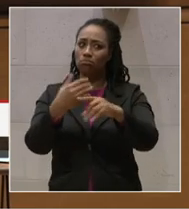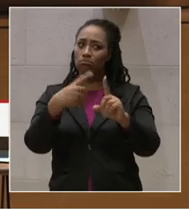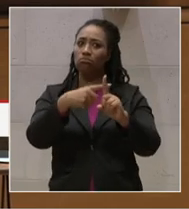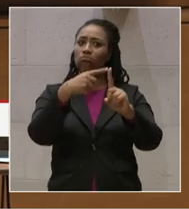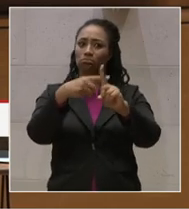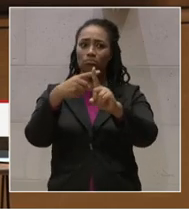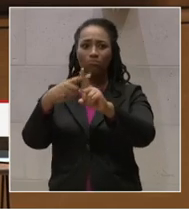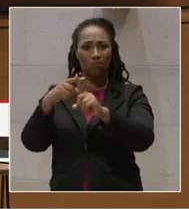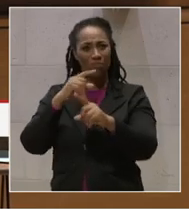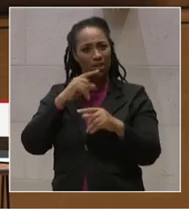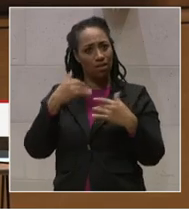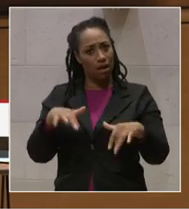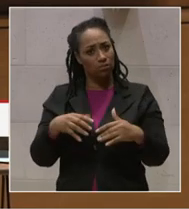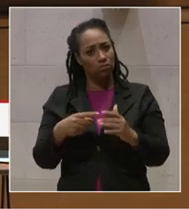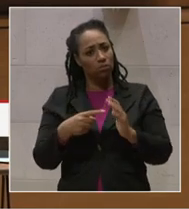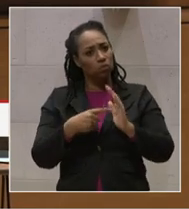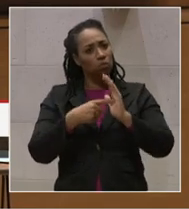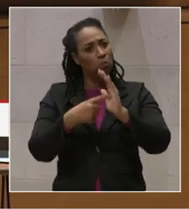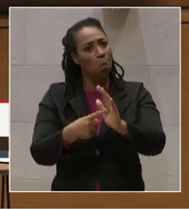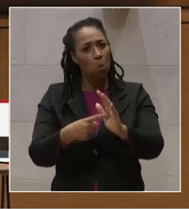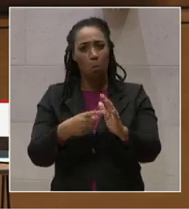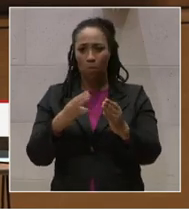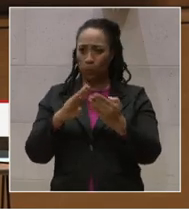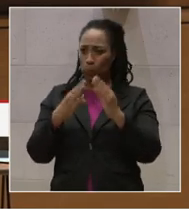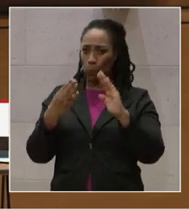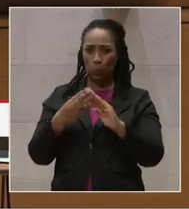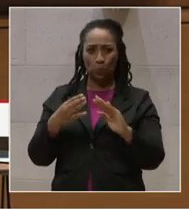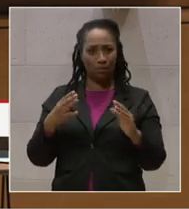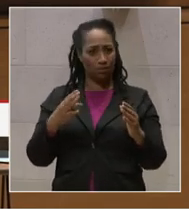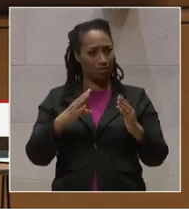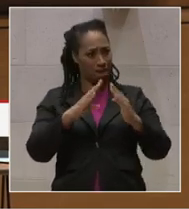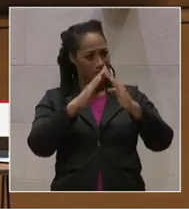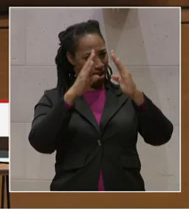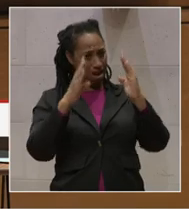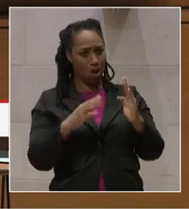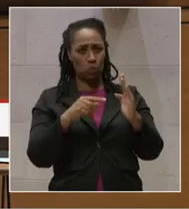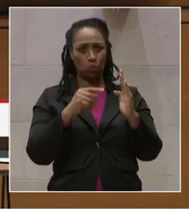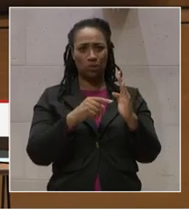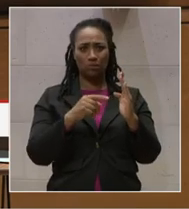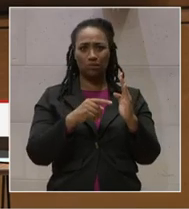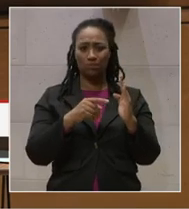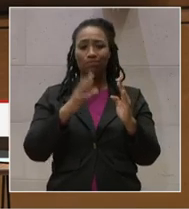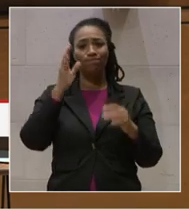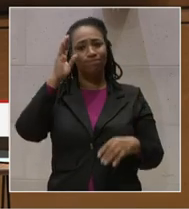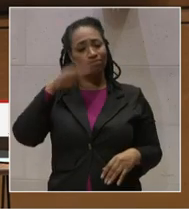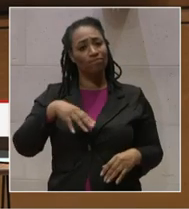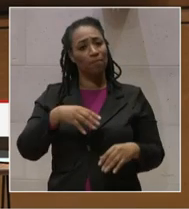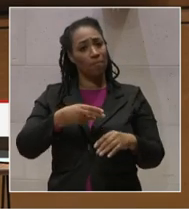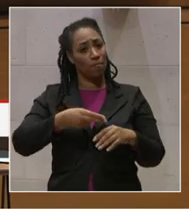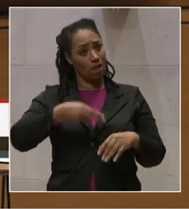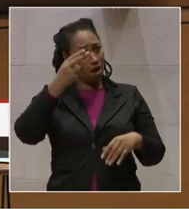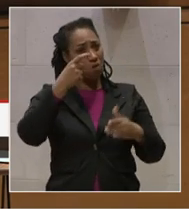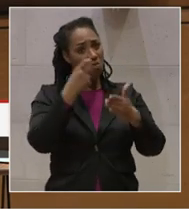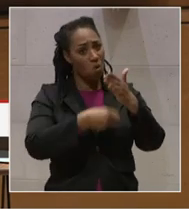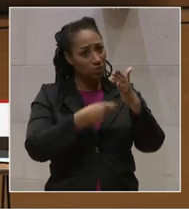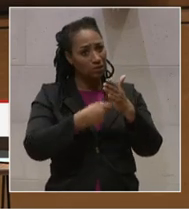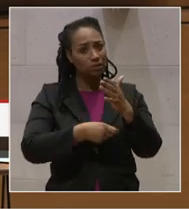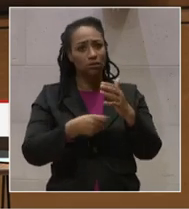is. In a city that's a high-cost city and also a growing city, tackling housing and making sure